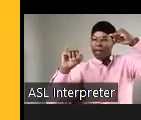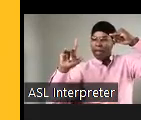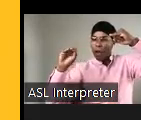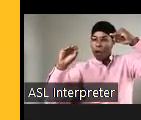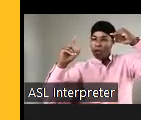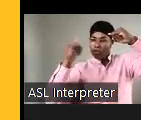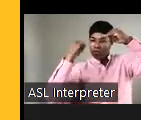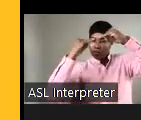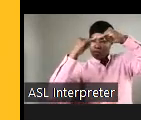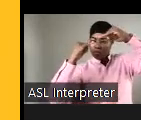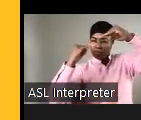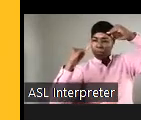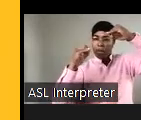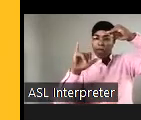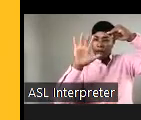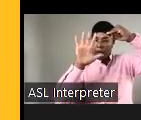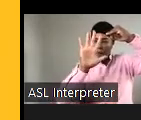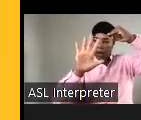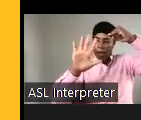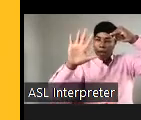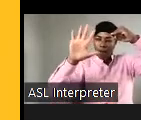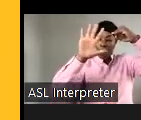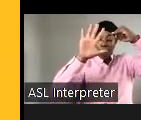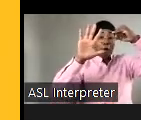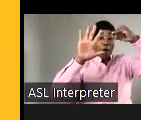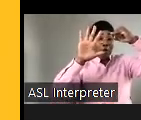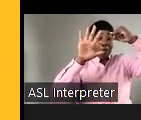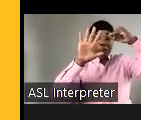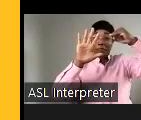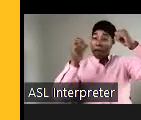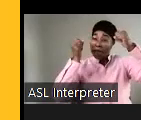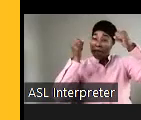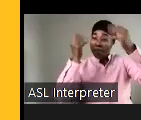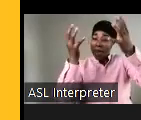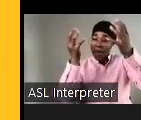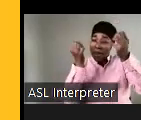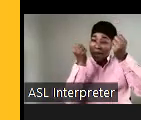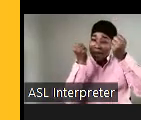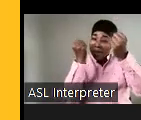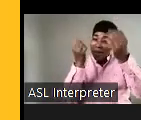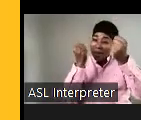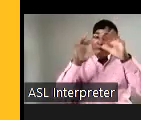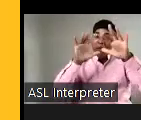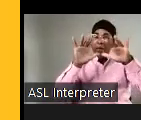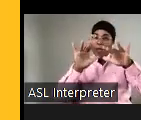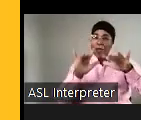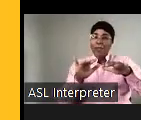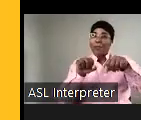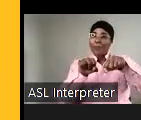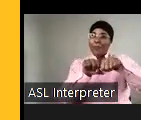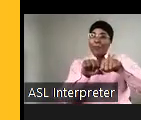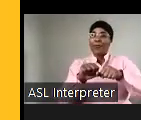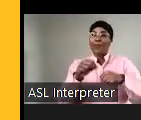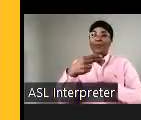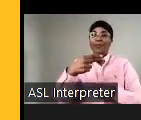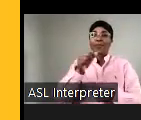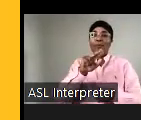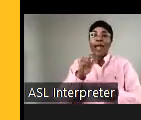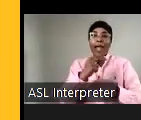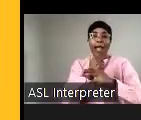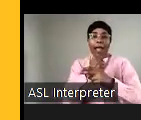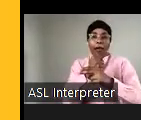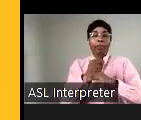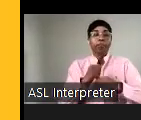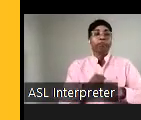biggest determining factor of snowshoe hare abundance, or explain the most variance in those. We also have done a lot of